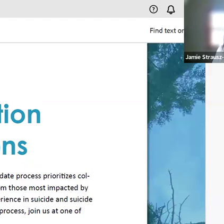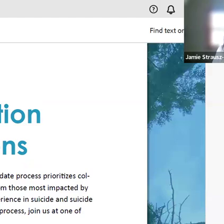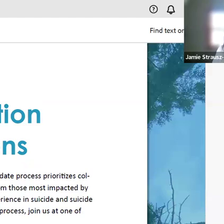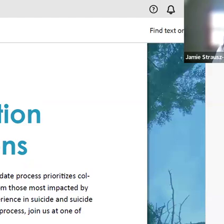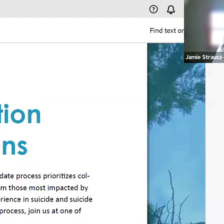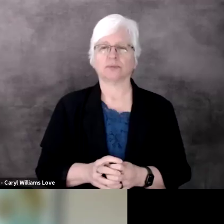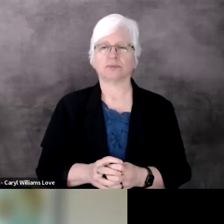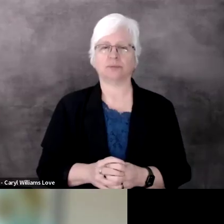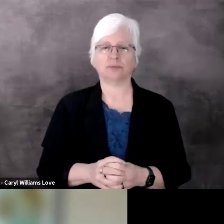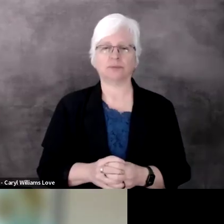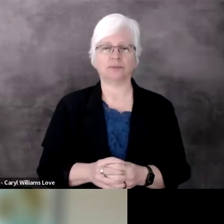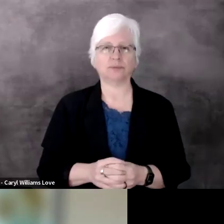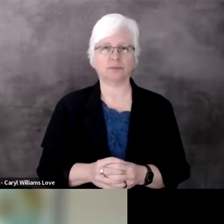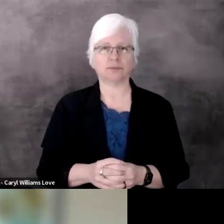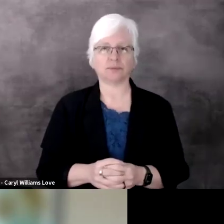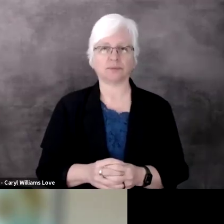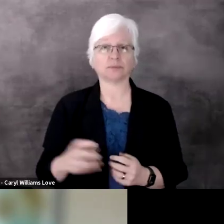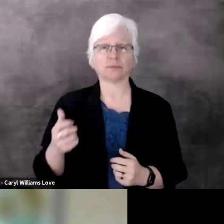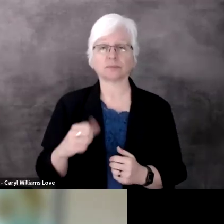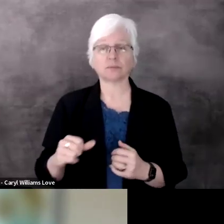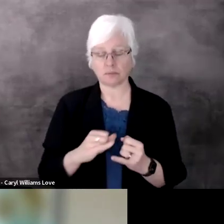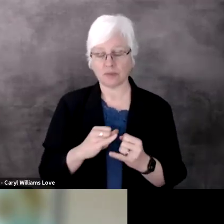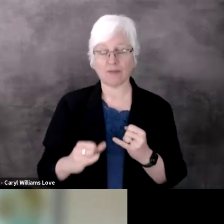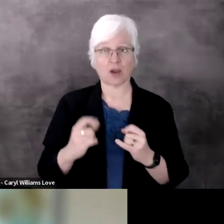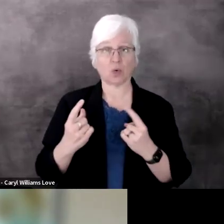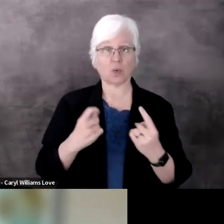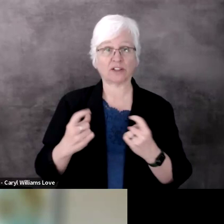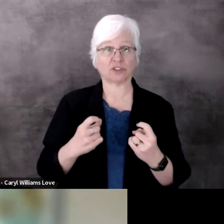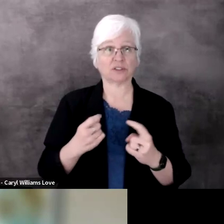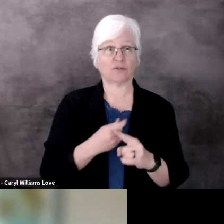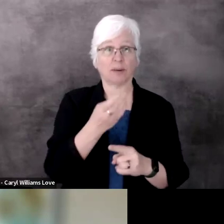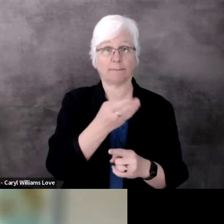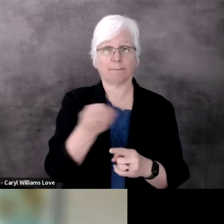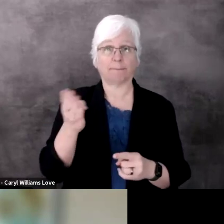Okay, any final questions from the CRIS committee?